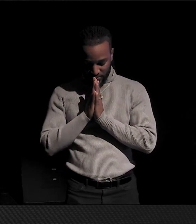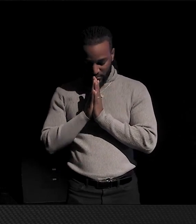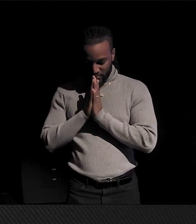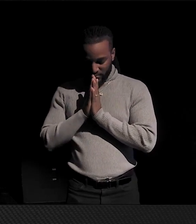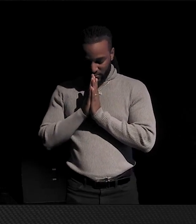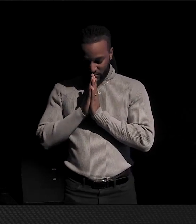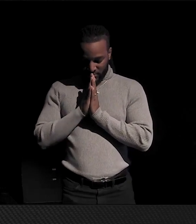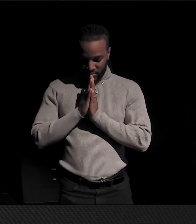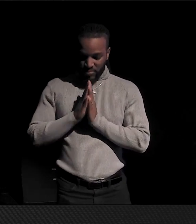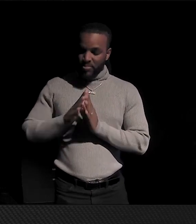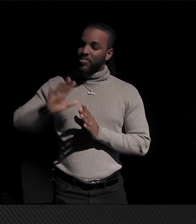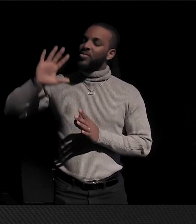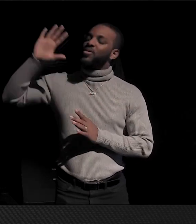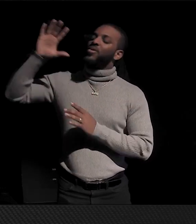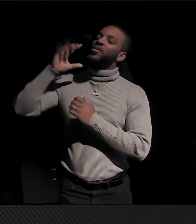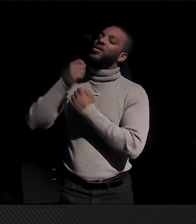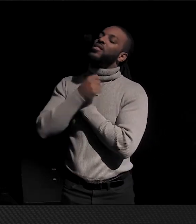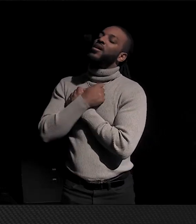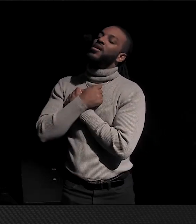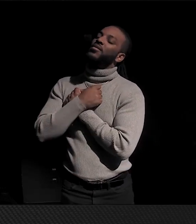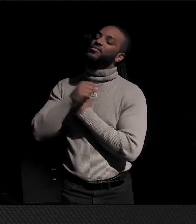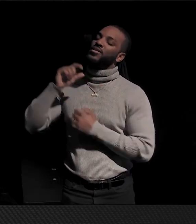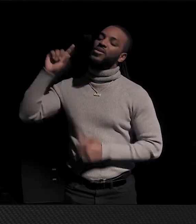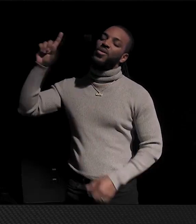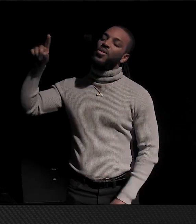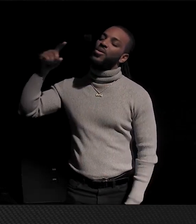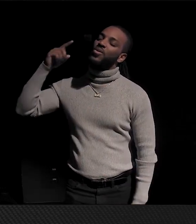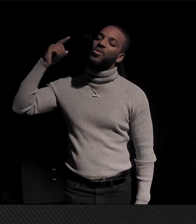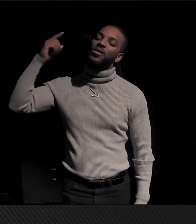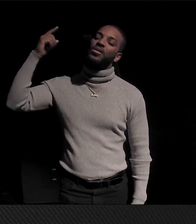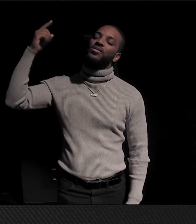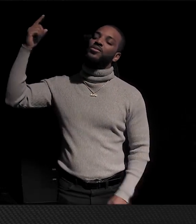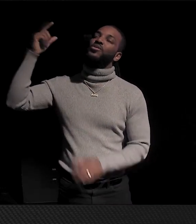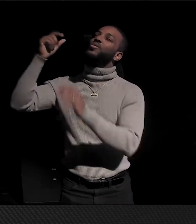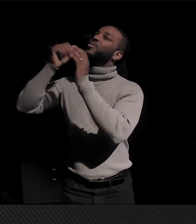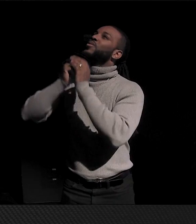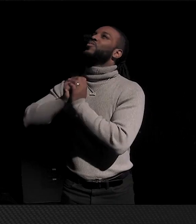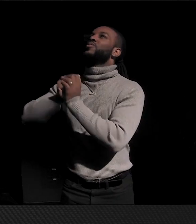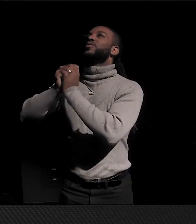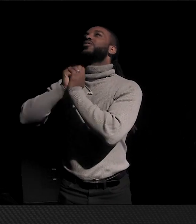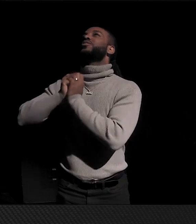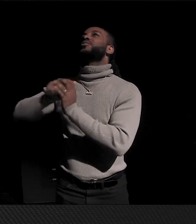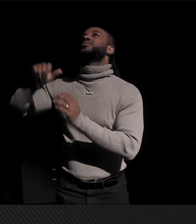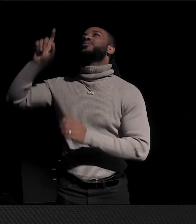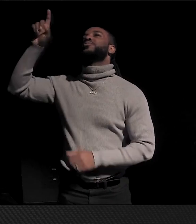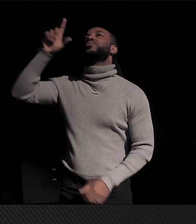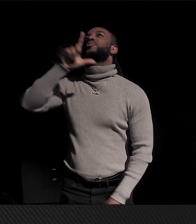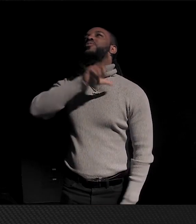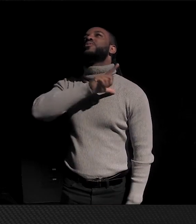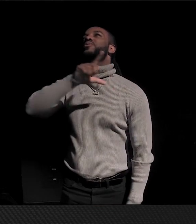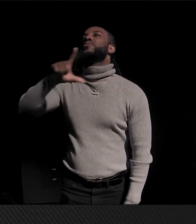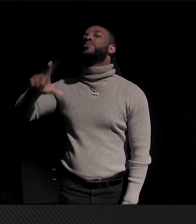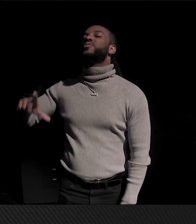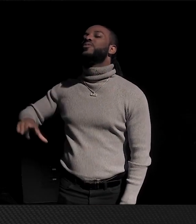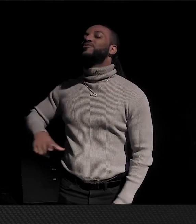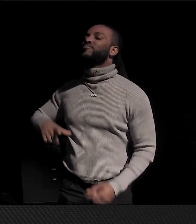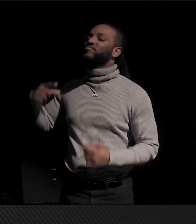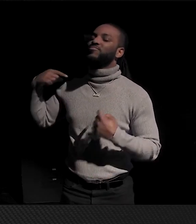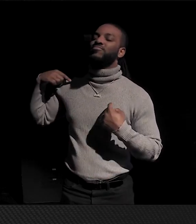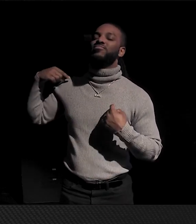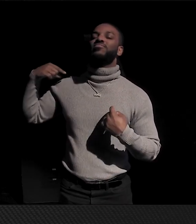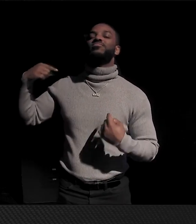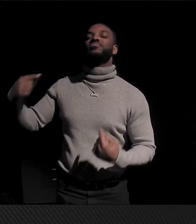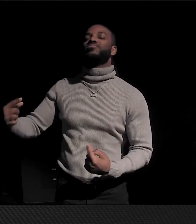One. Your love, the Holy One. So we worship you, Lord. Oh, we worship